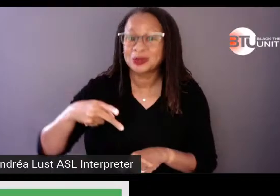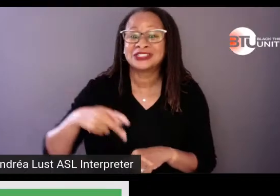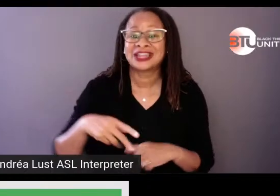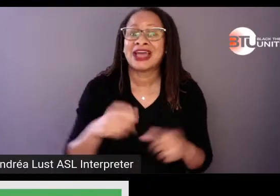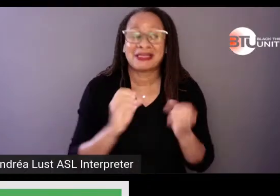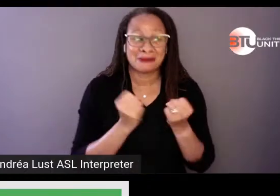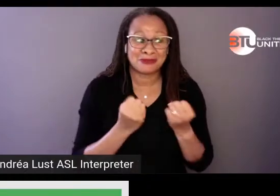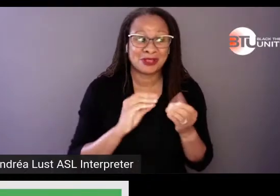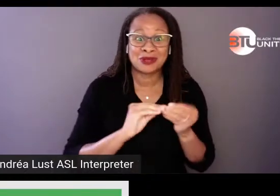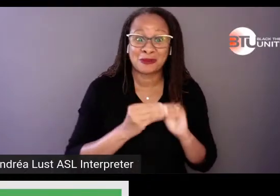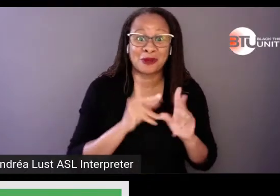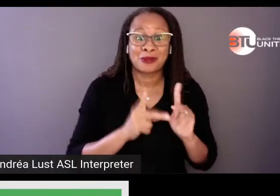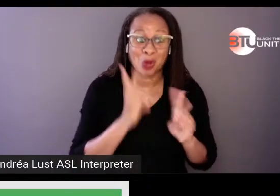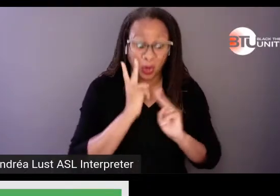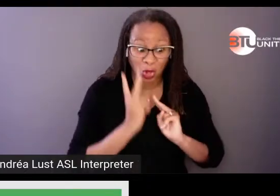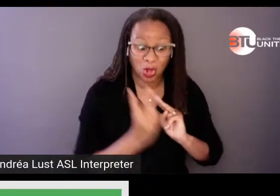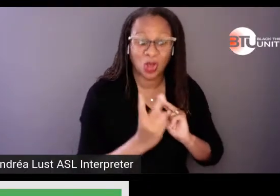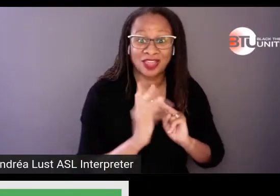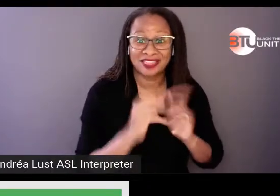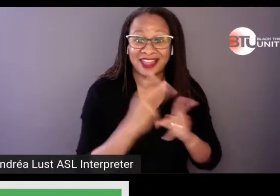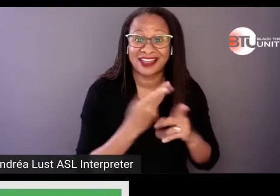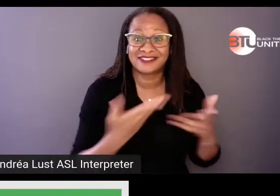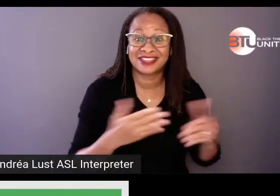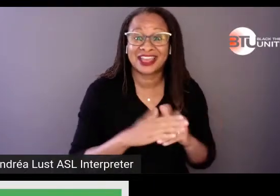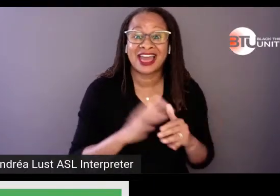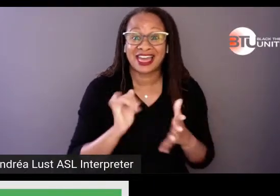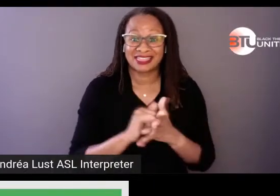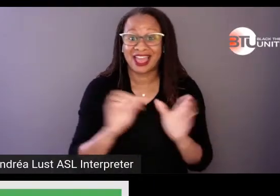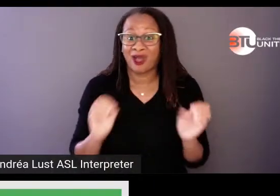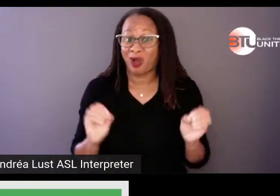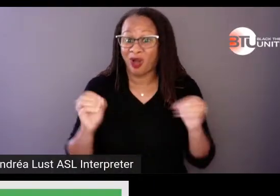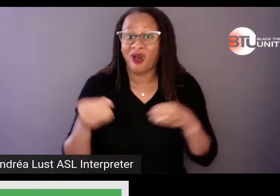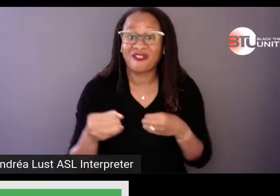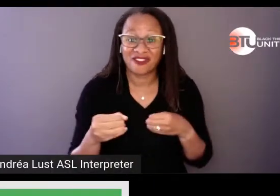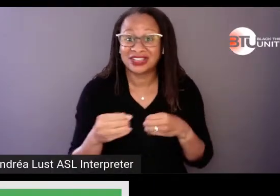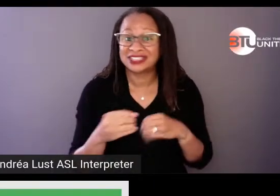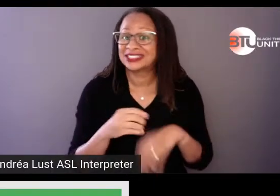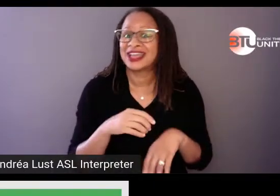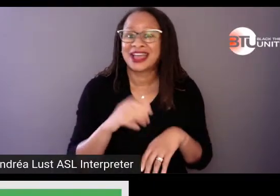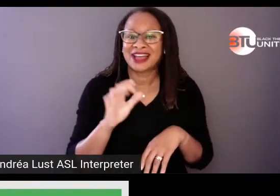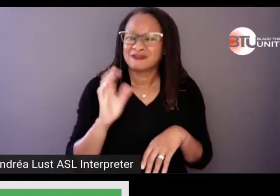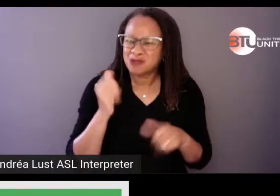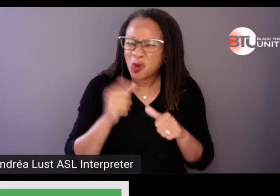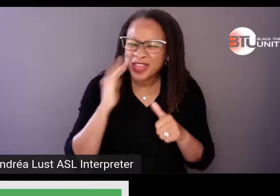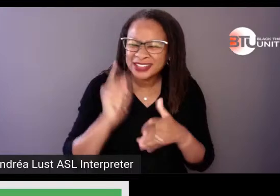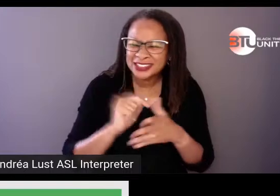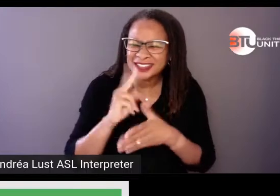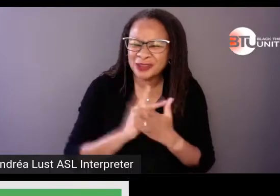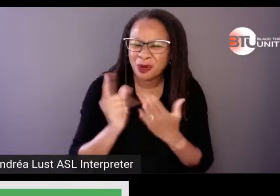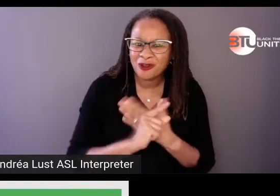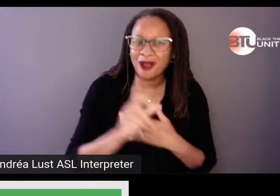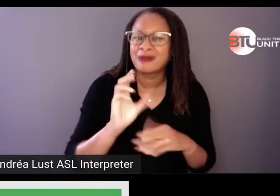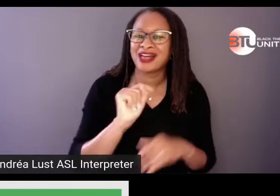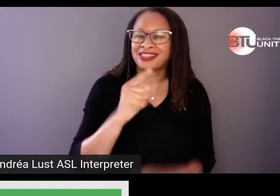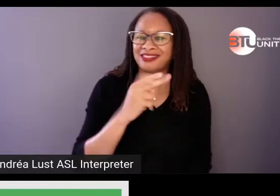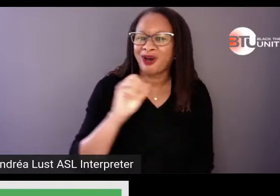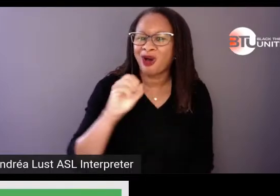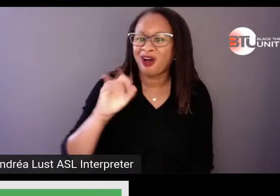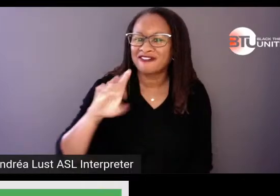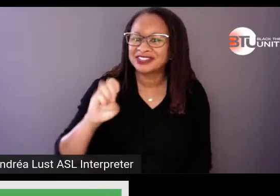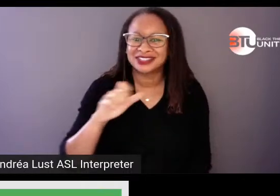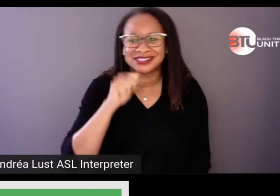things, means that The Office is not a parody. The Office, the show, is not a parody. That it's just